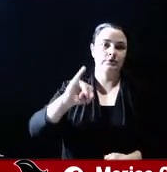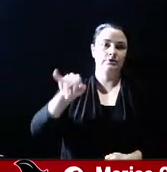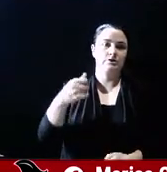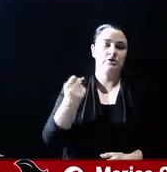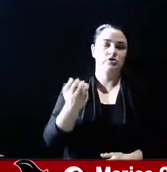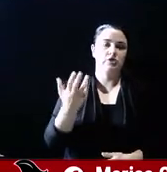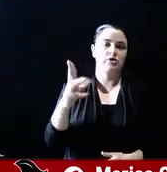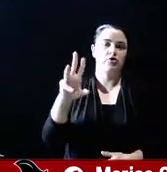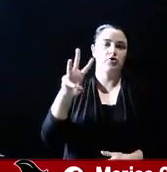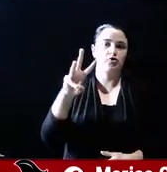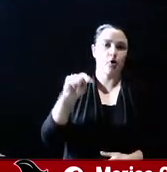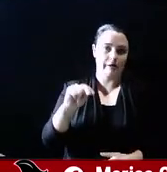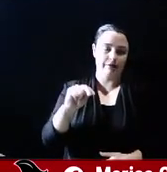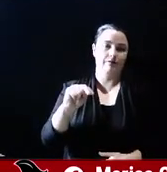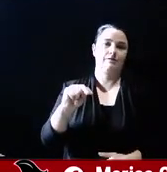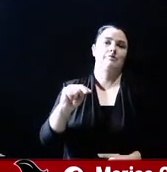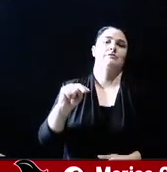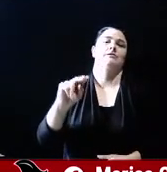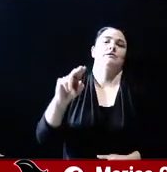Jayshawn Nicholas Hayden.